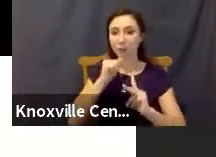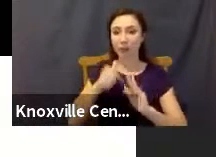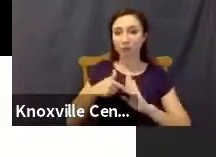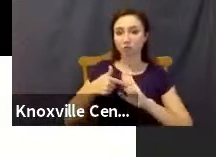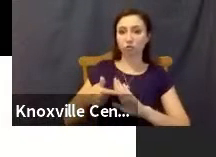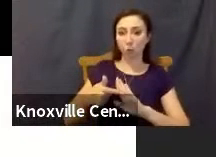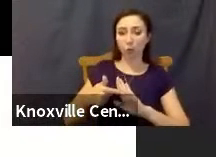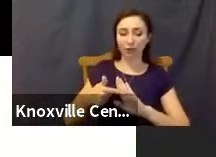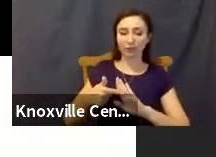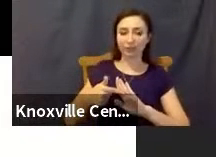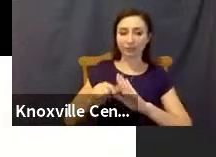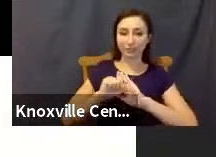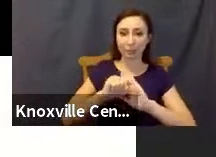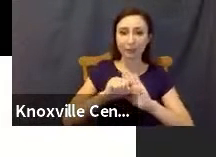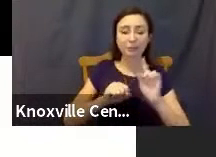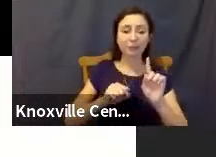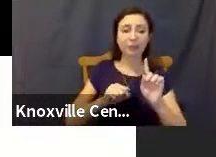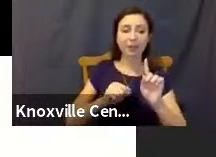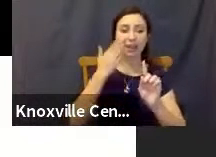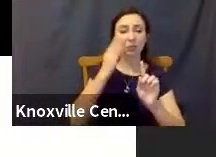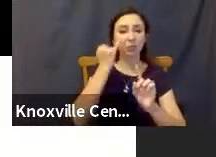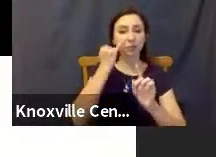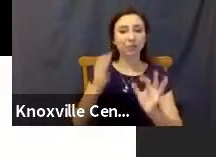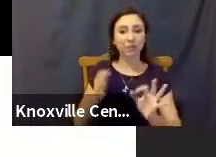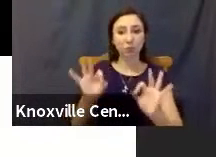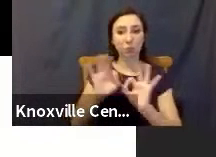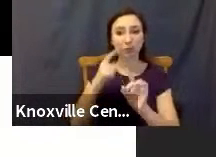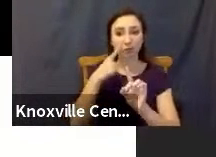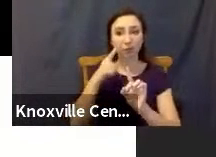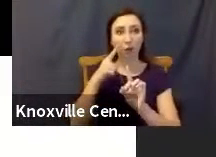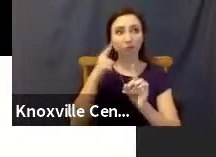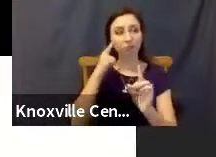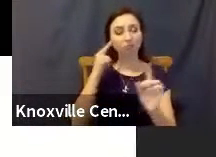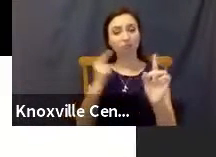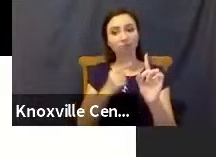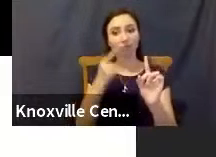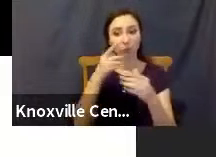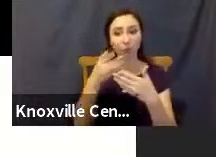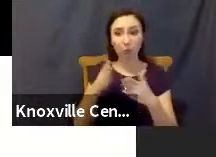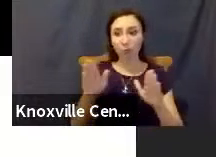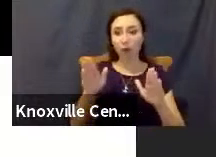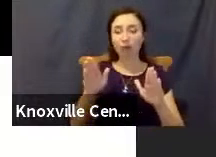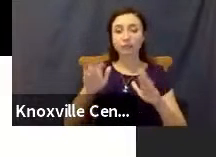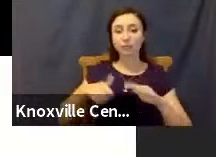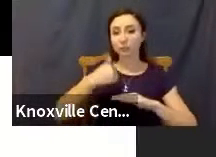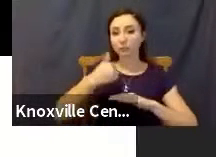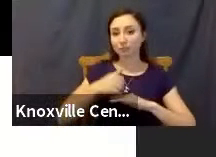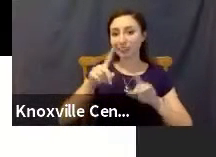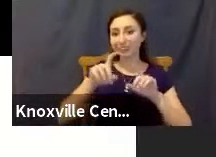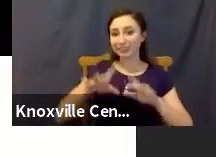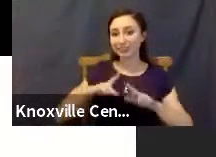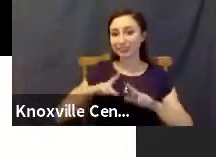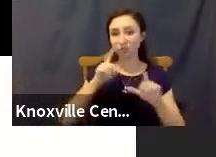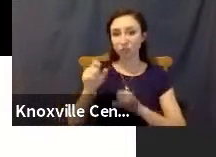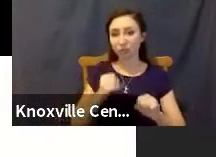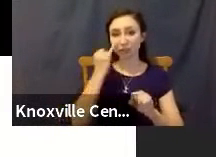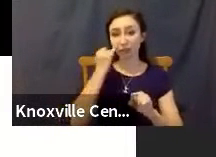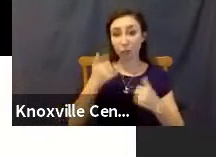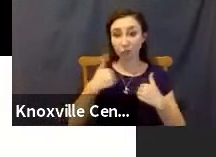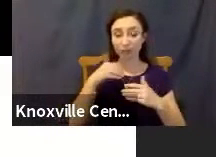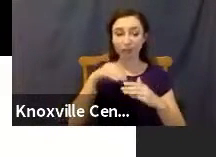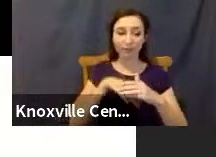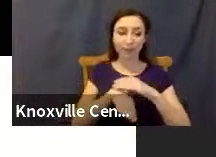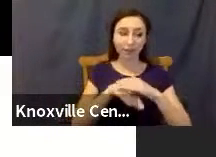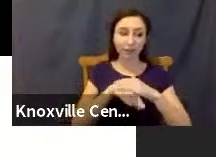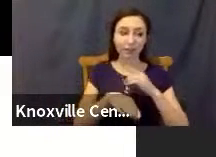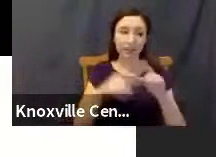if it's worth, our efforts to do a broader based testing strategy if we have access